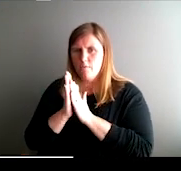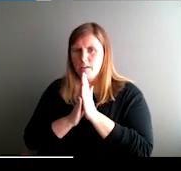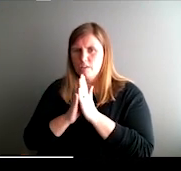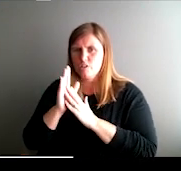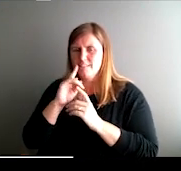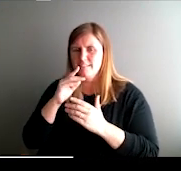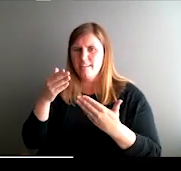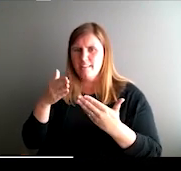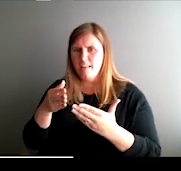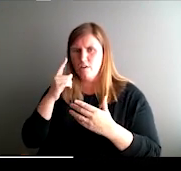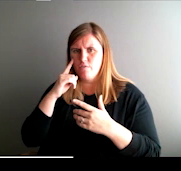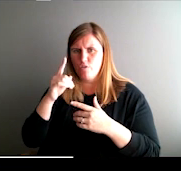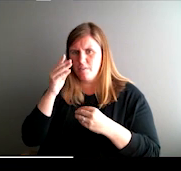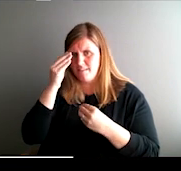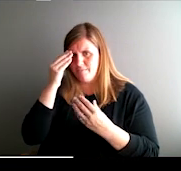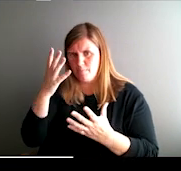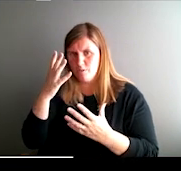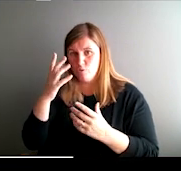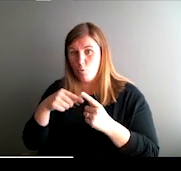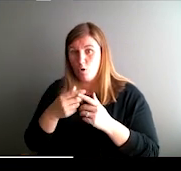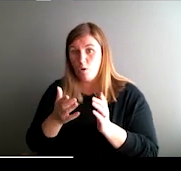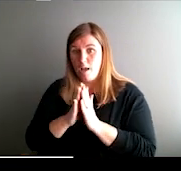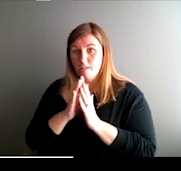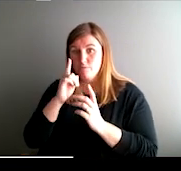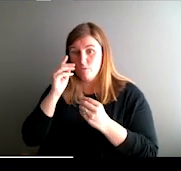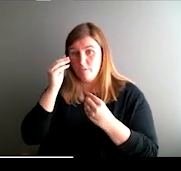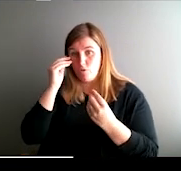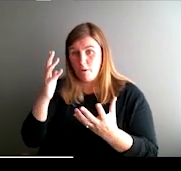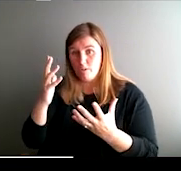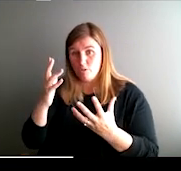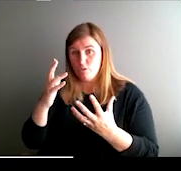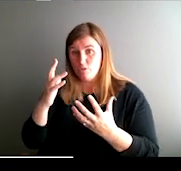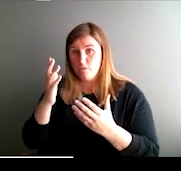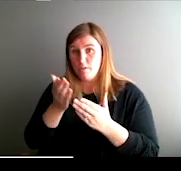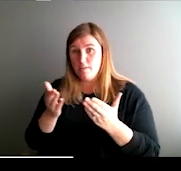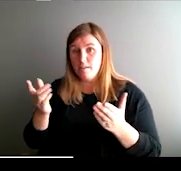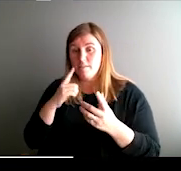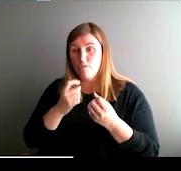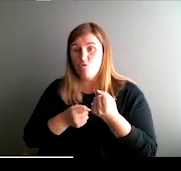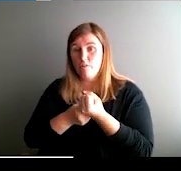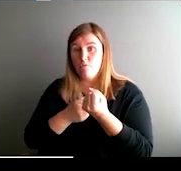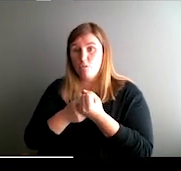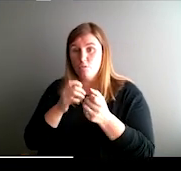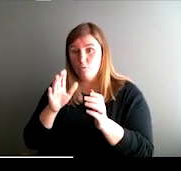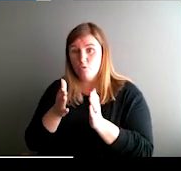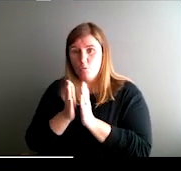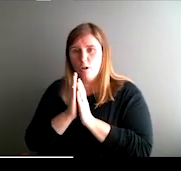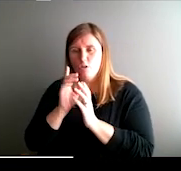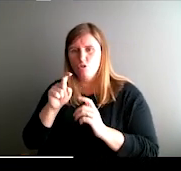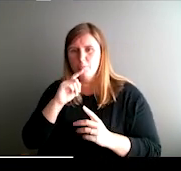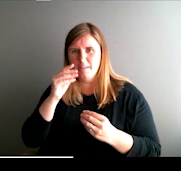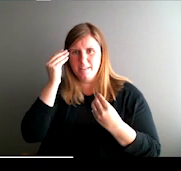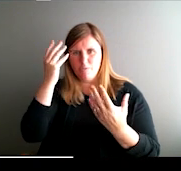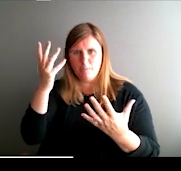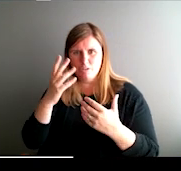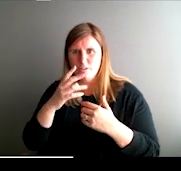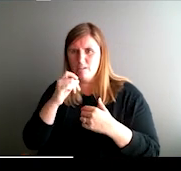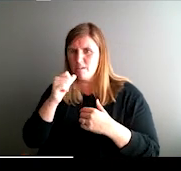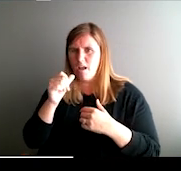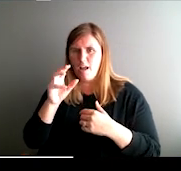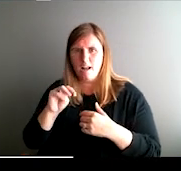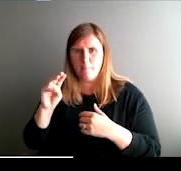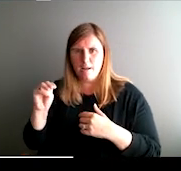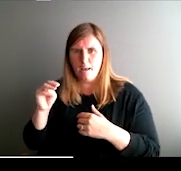is there for the information. Because when you ask for information, the thing that reinforces your request should be the information, not an M&M